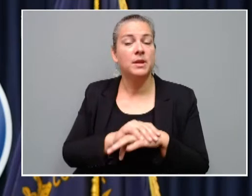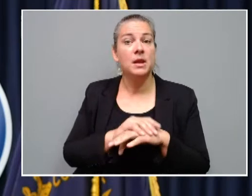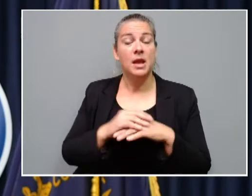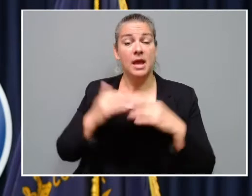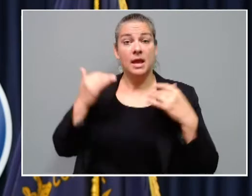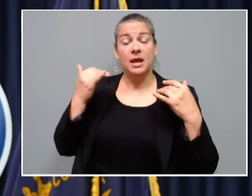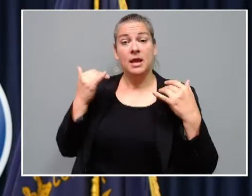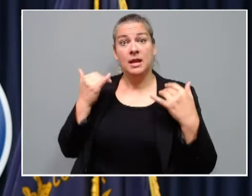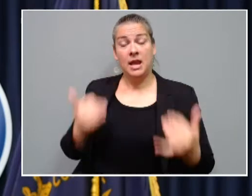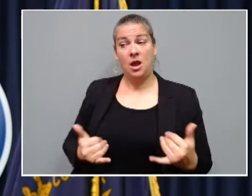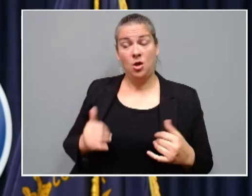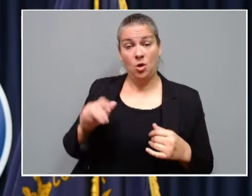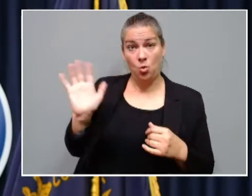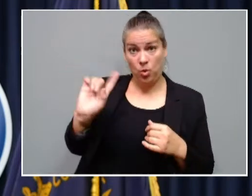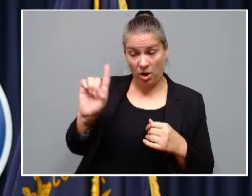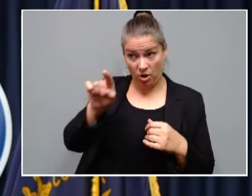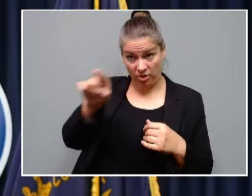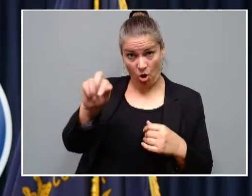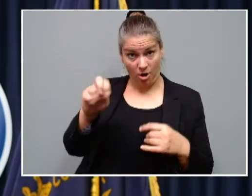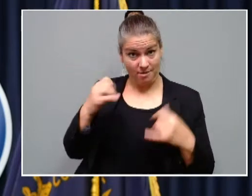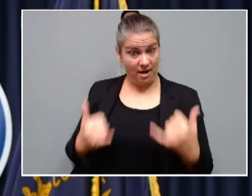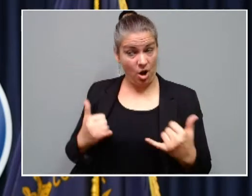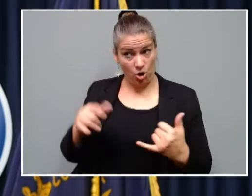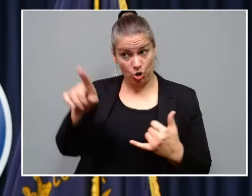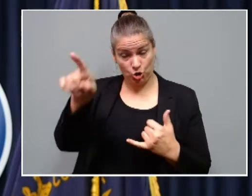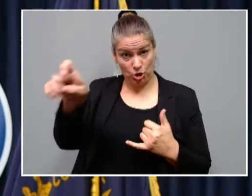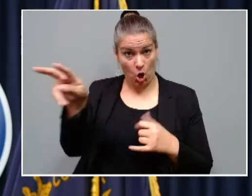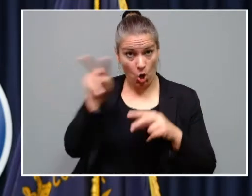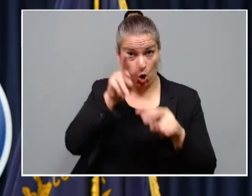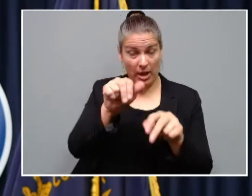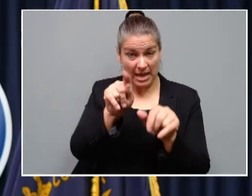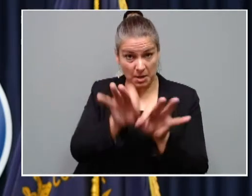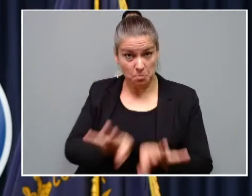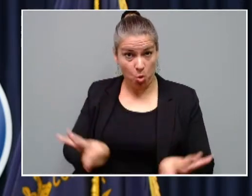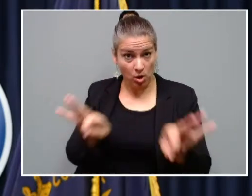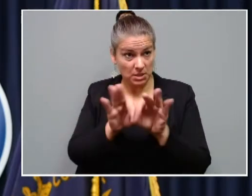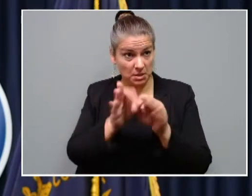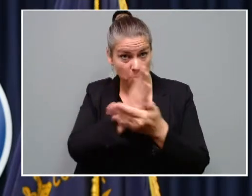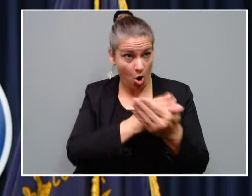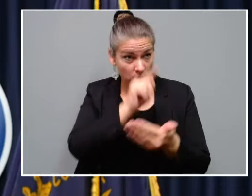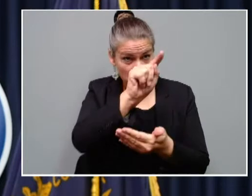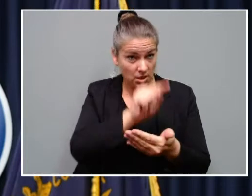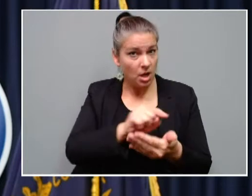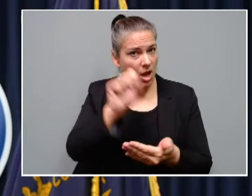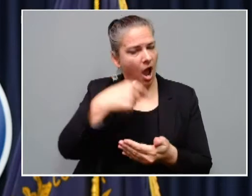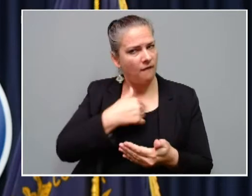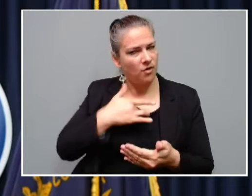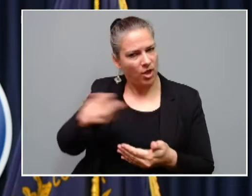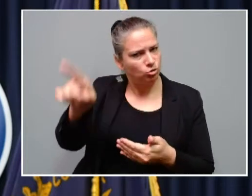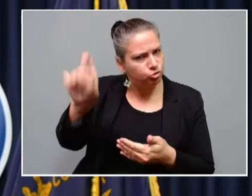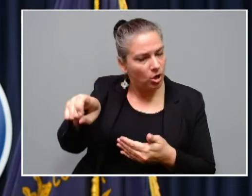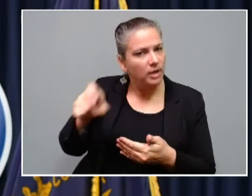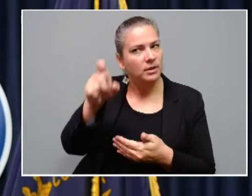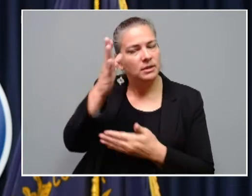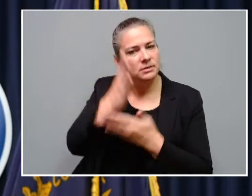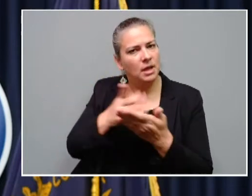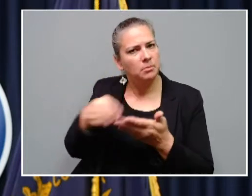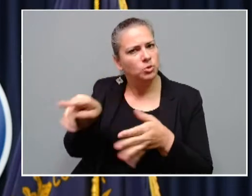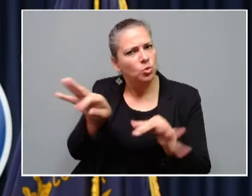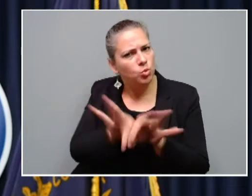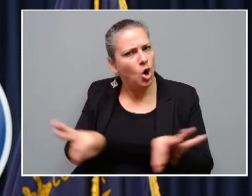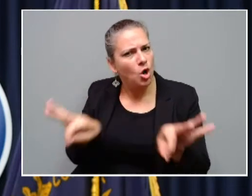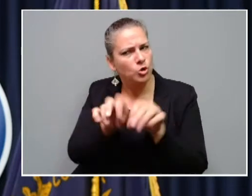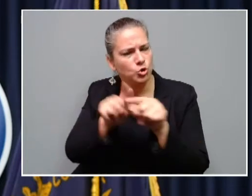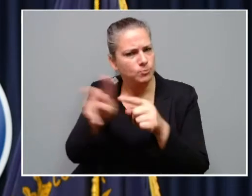I think that they should look at the most important pieces and talk about those? Yes, I think that is worth doing. But pass that